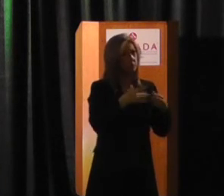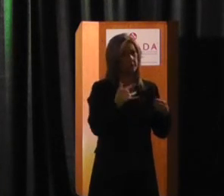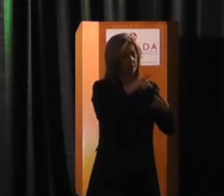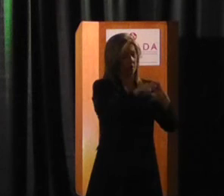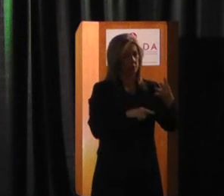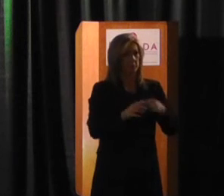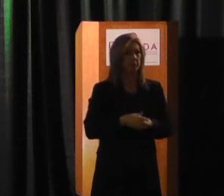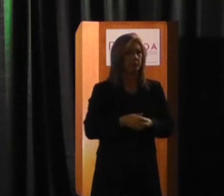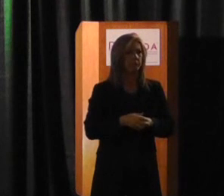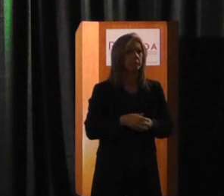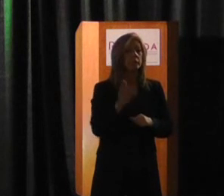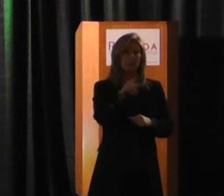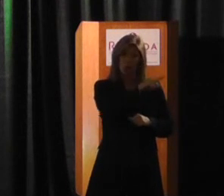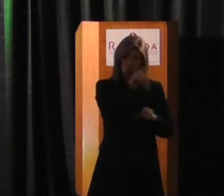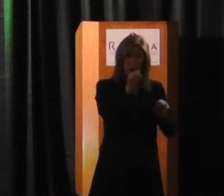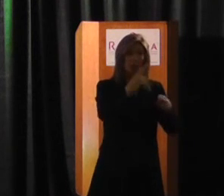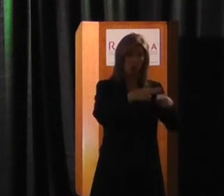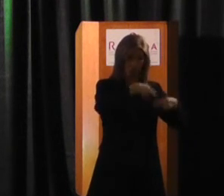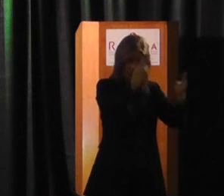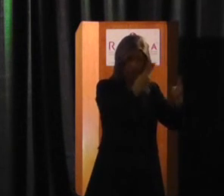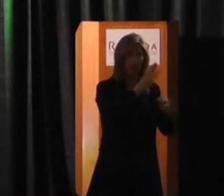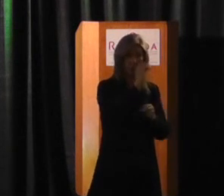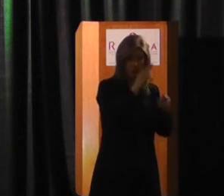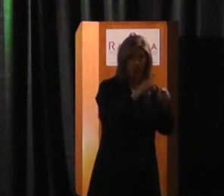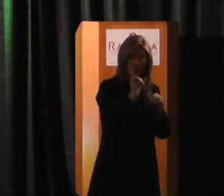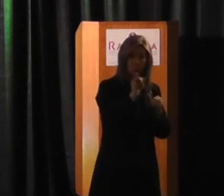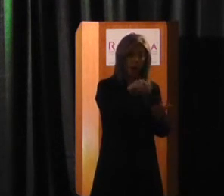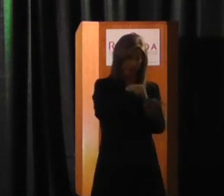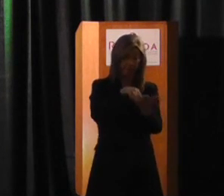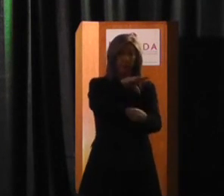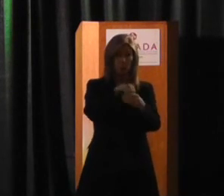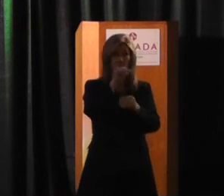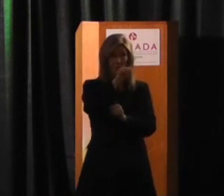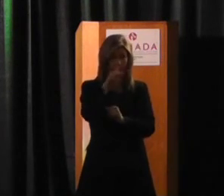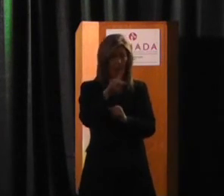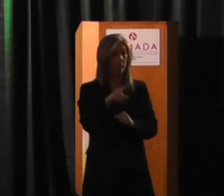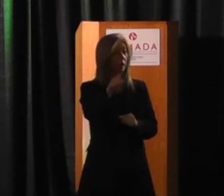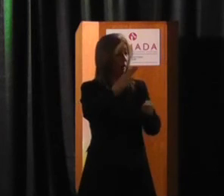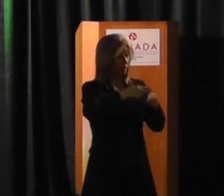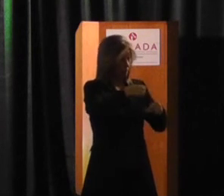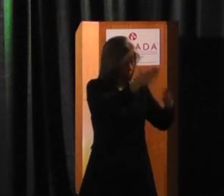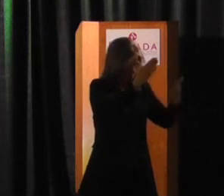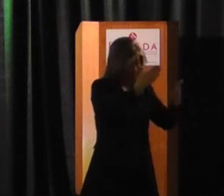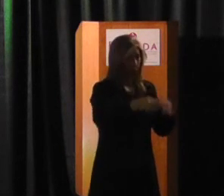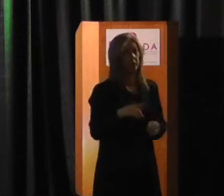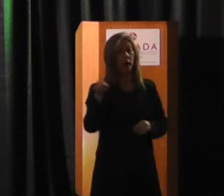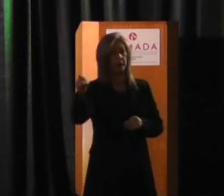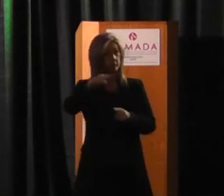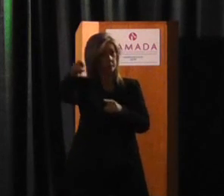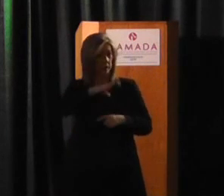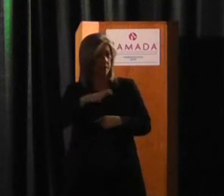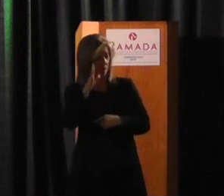itself. Once inputted, it's vetted through Gateway to ensure the business consents and that all four criteria for being labeled as inclusive are